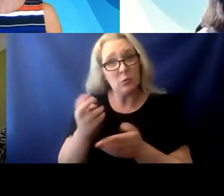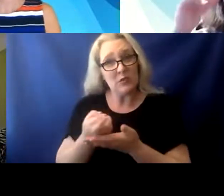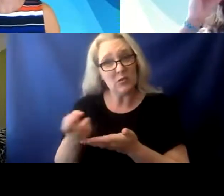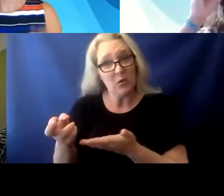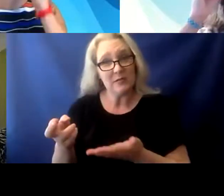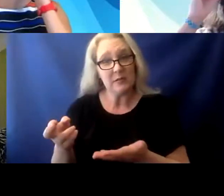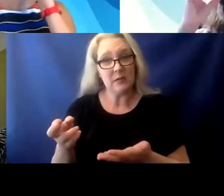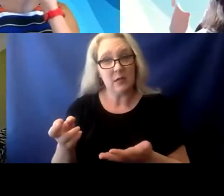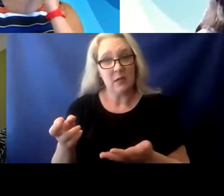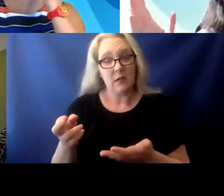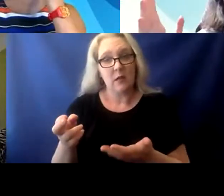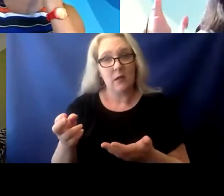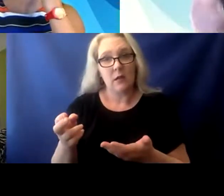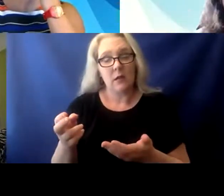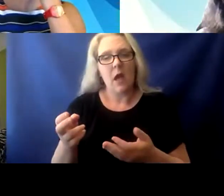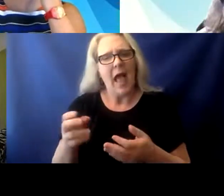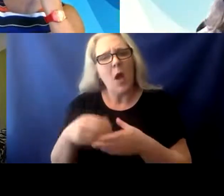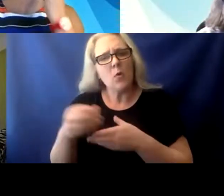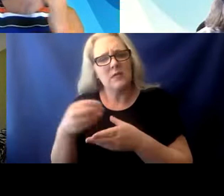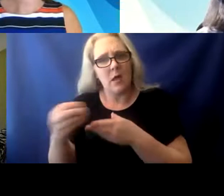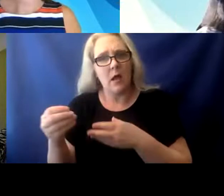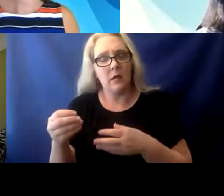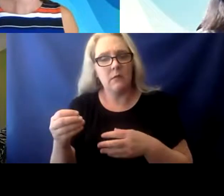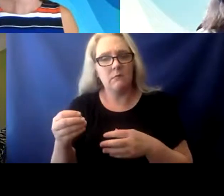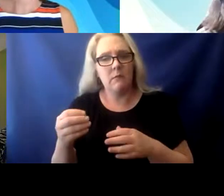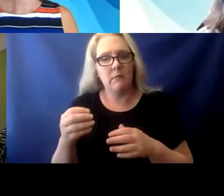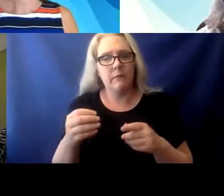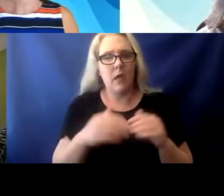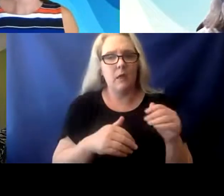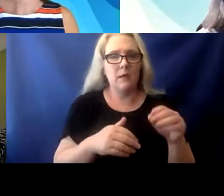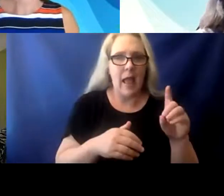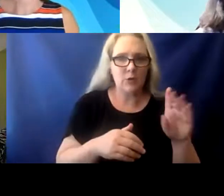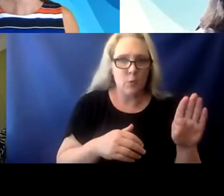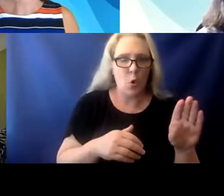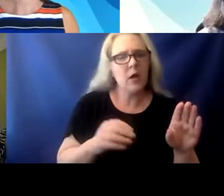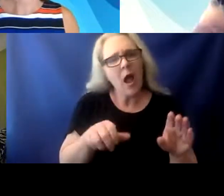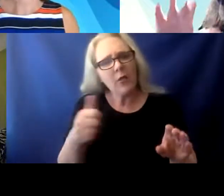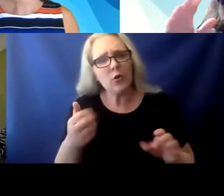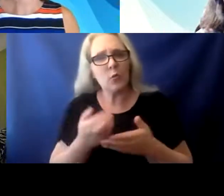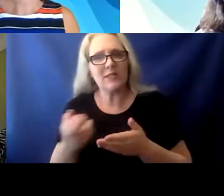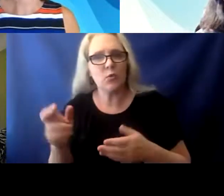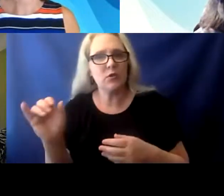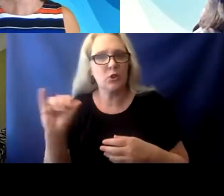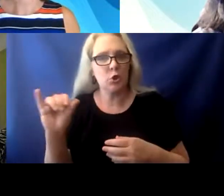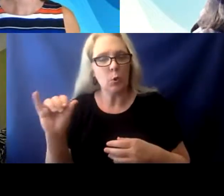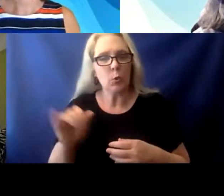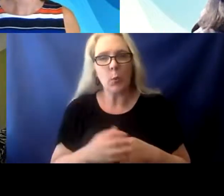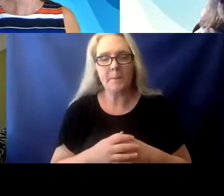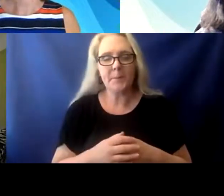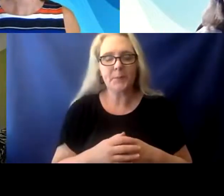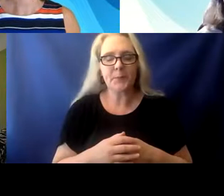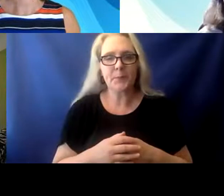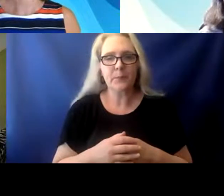to the dashboard itself that exists. And so Livability Index, for example, is one of the resources that we've